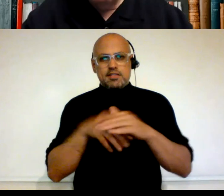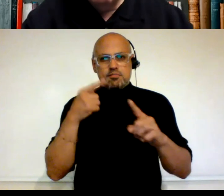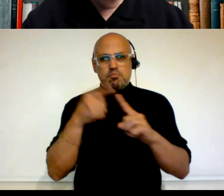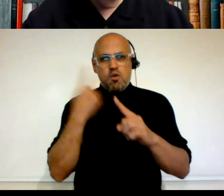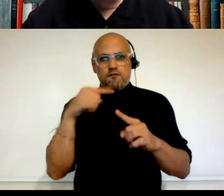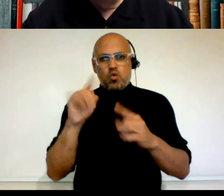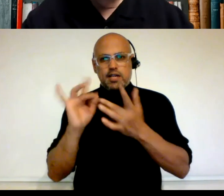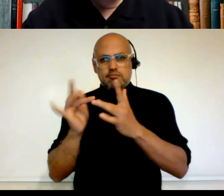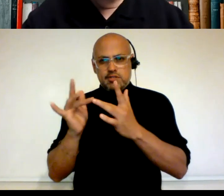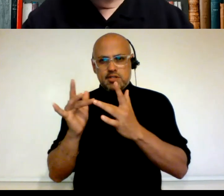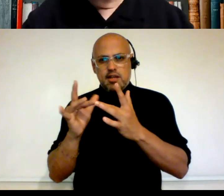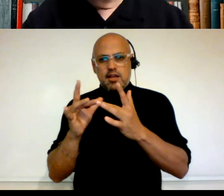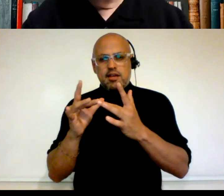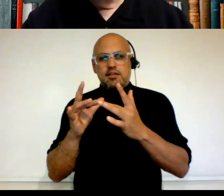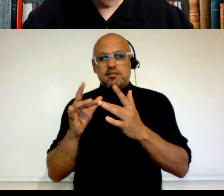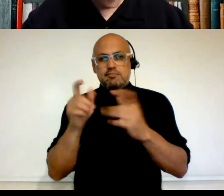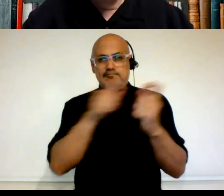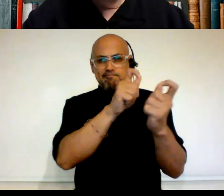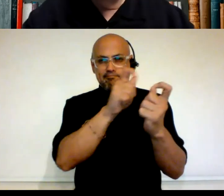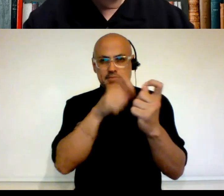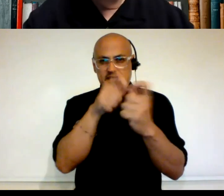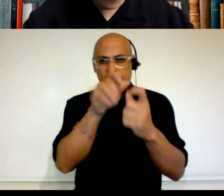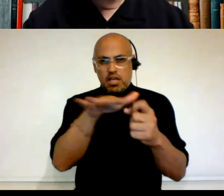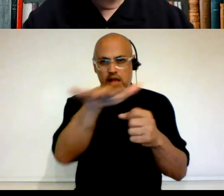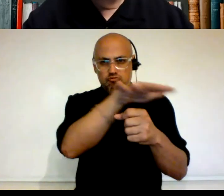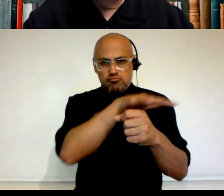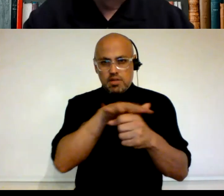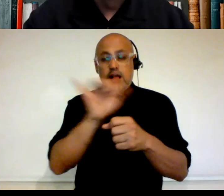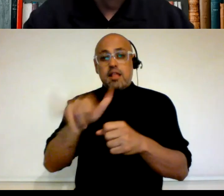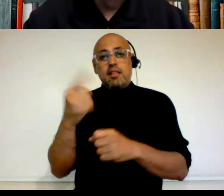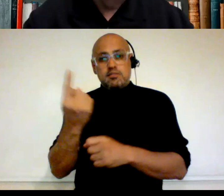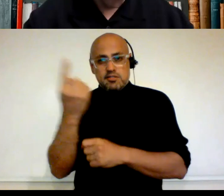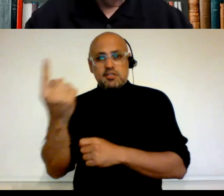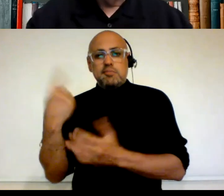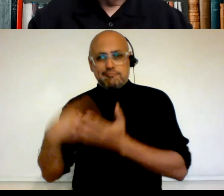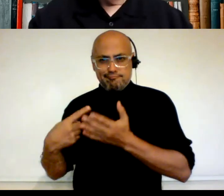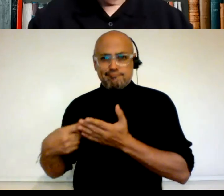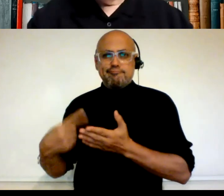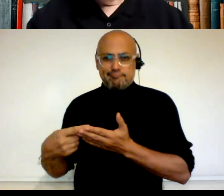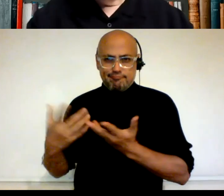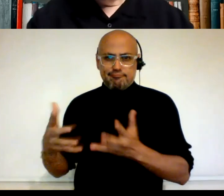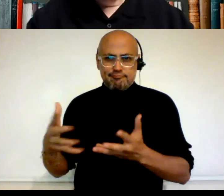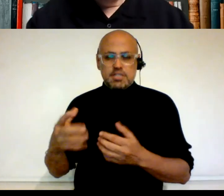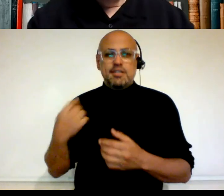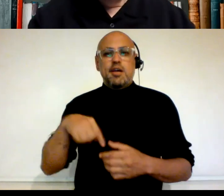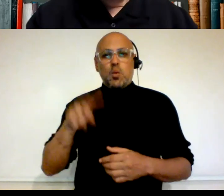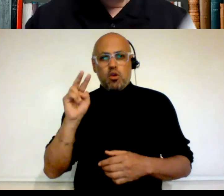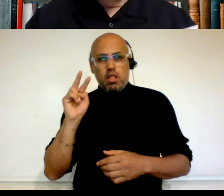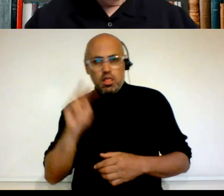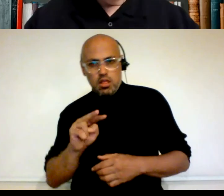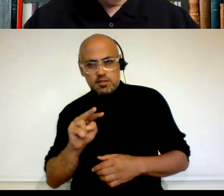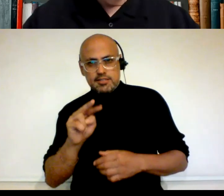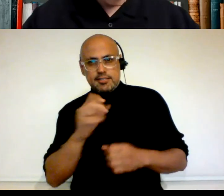internet and to certain areas. That was also something that was being discussed. So we're looking at the